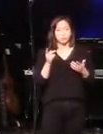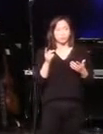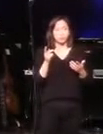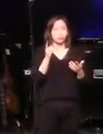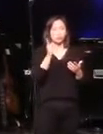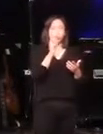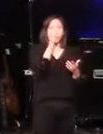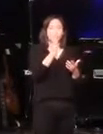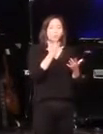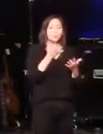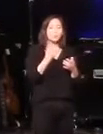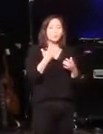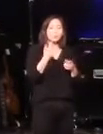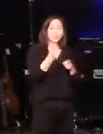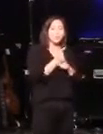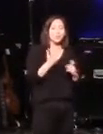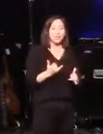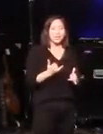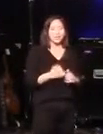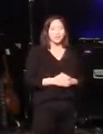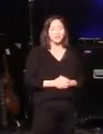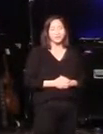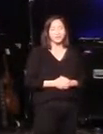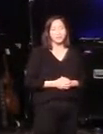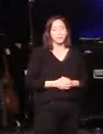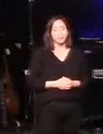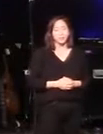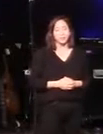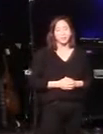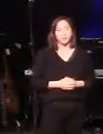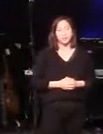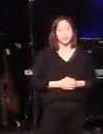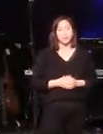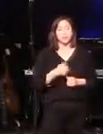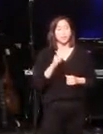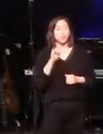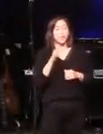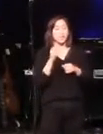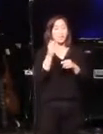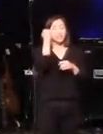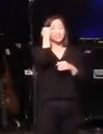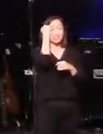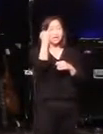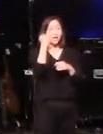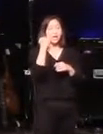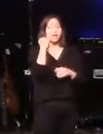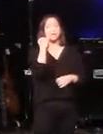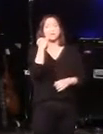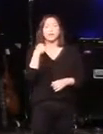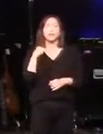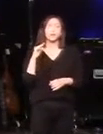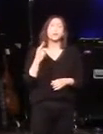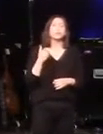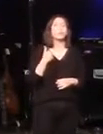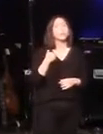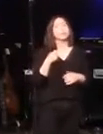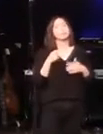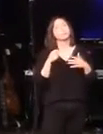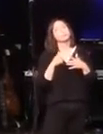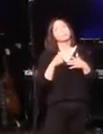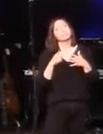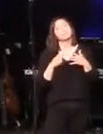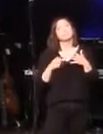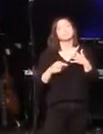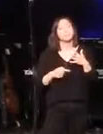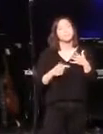And then to fight the idea that if I only had, and fight that and go, no, that's not going to do it. It's